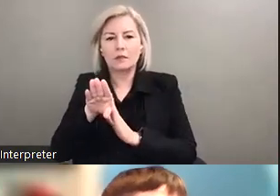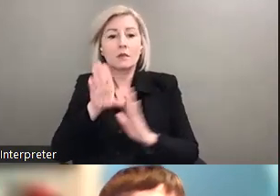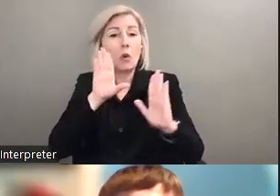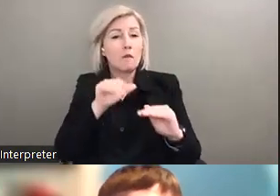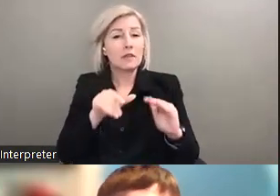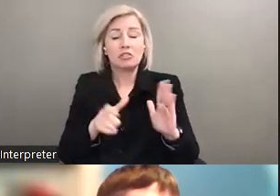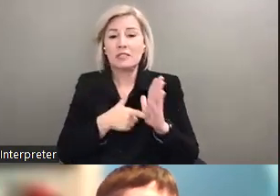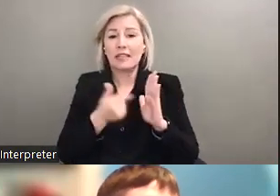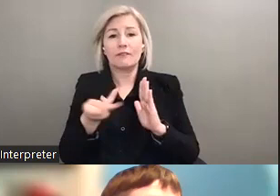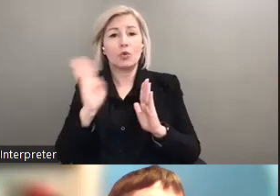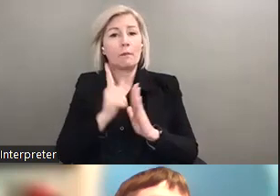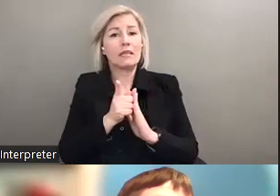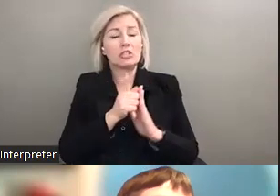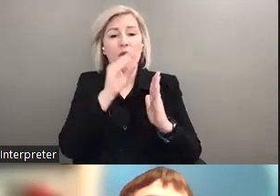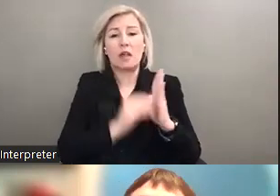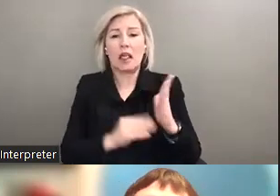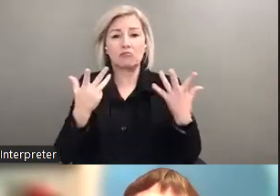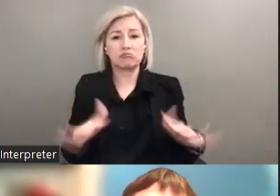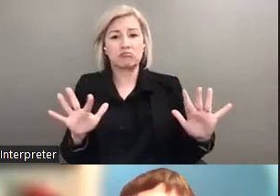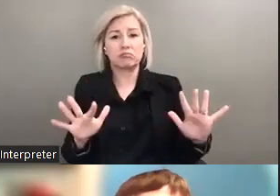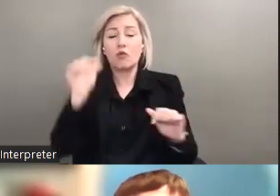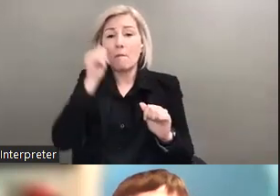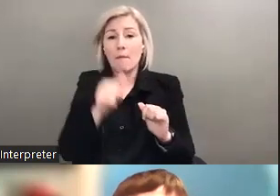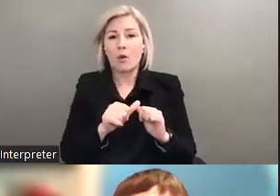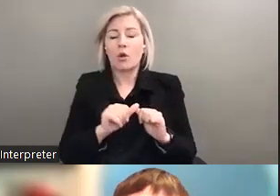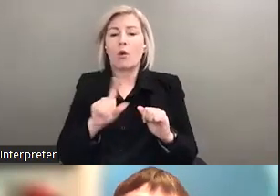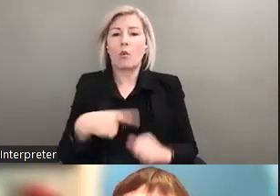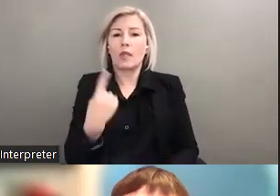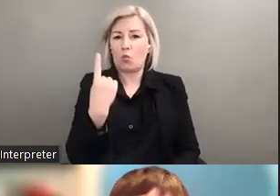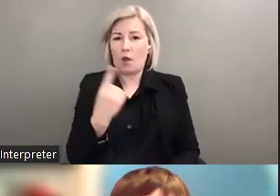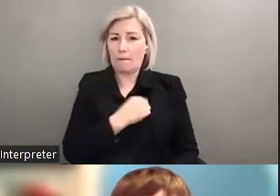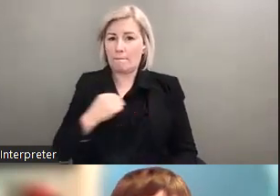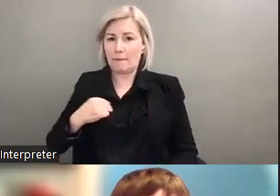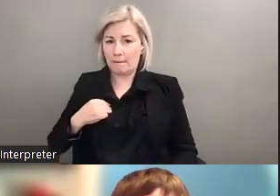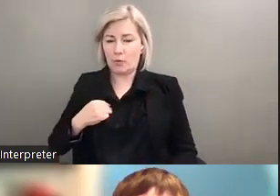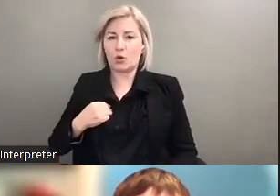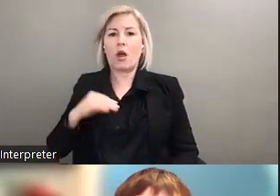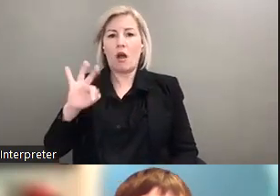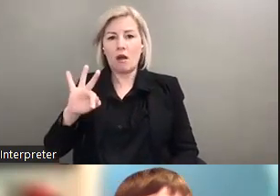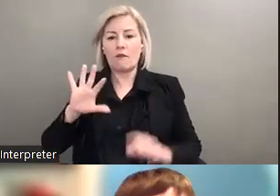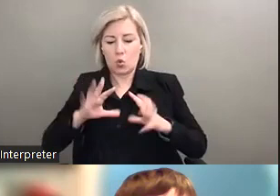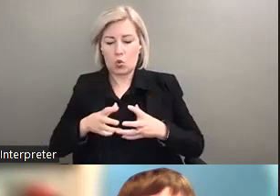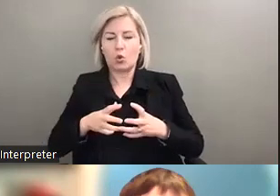minutes to fill out. And again, remember, only one member of the consortium needs to submit.